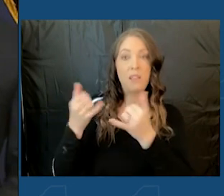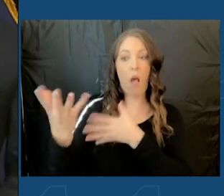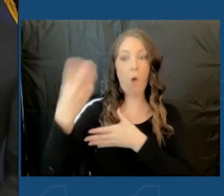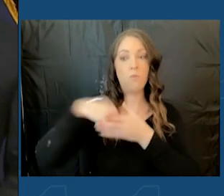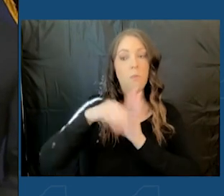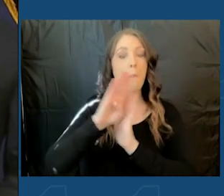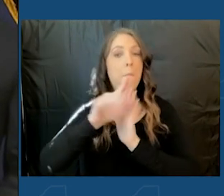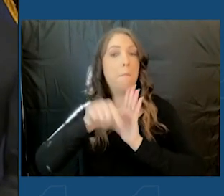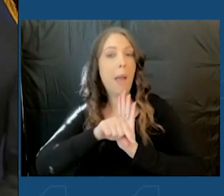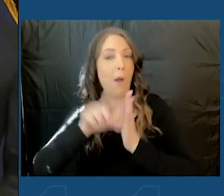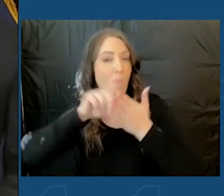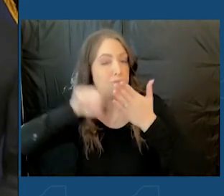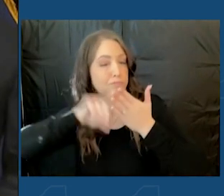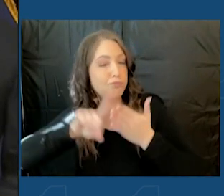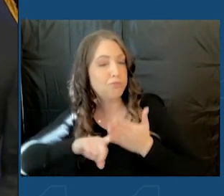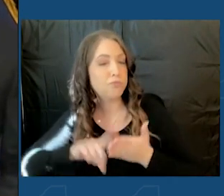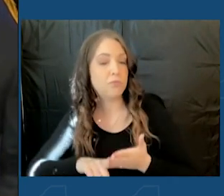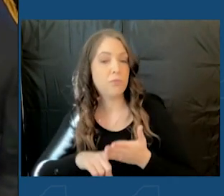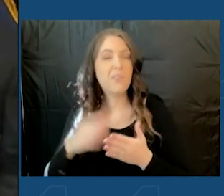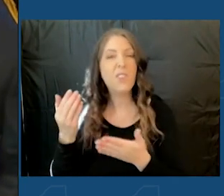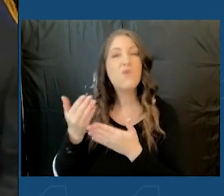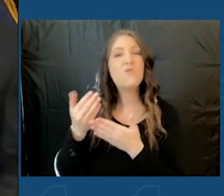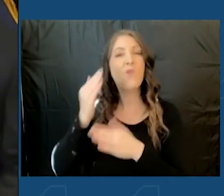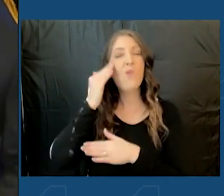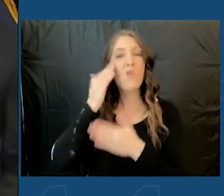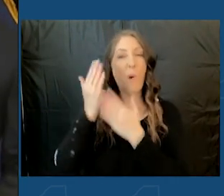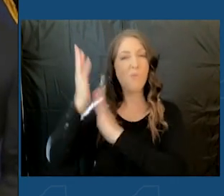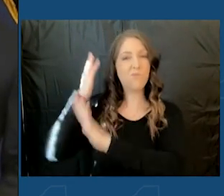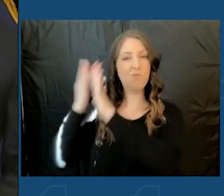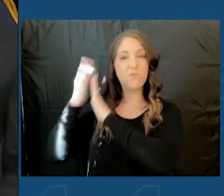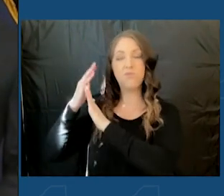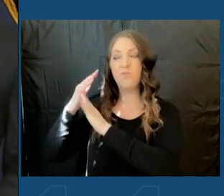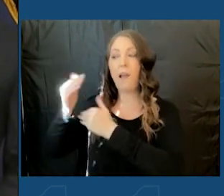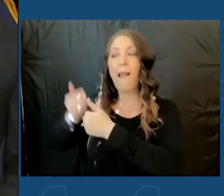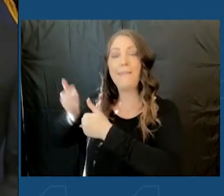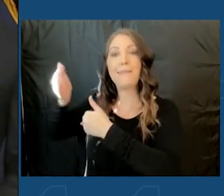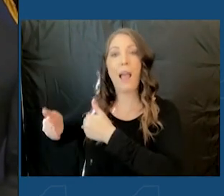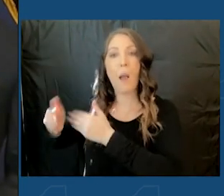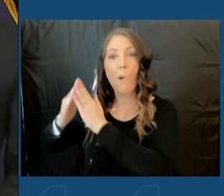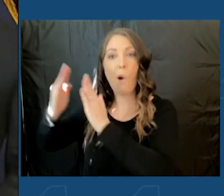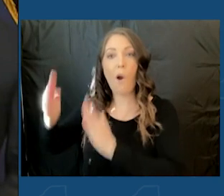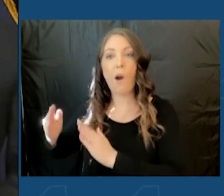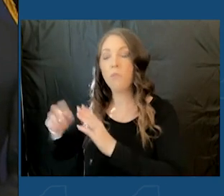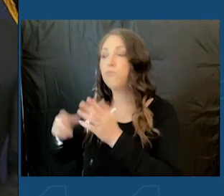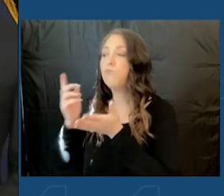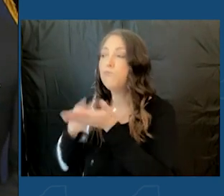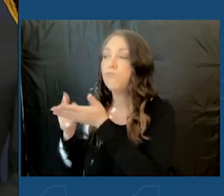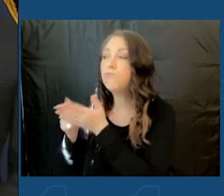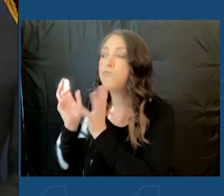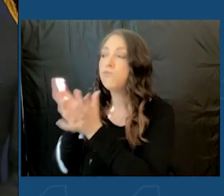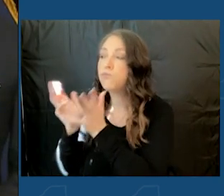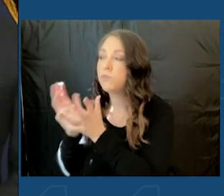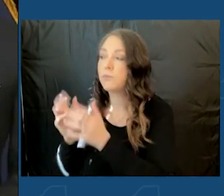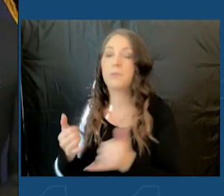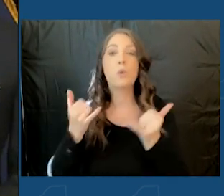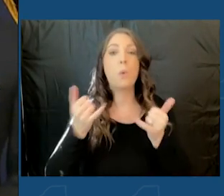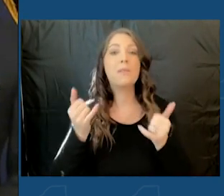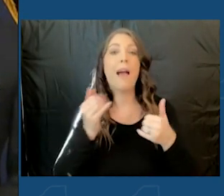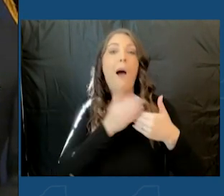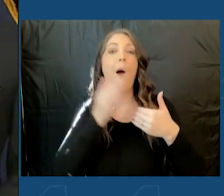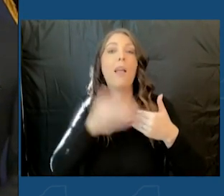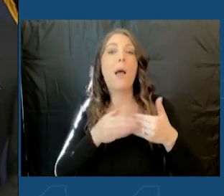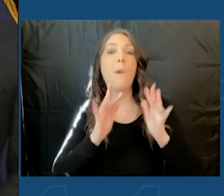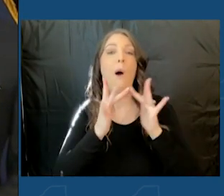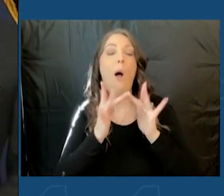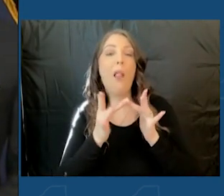old days, you'd talk to someone's neighbor. Now you can talk to their neighbors online and find out whether or not this person has been spouting